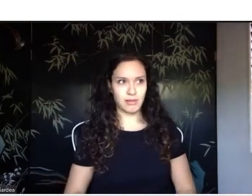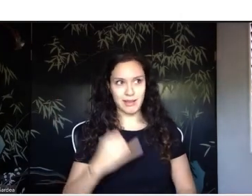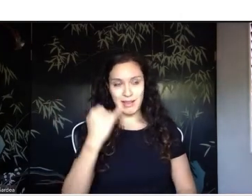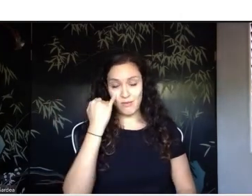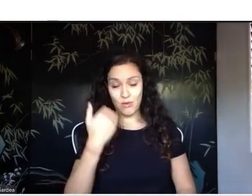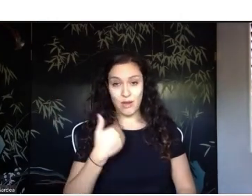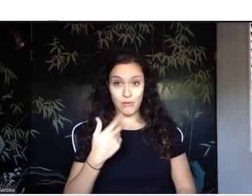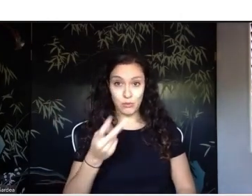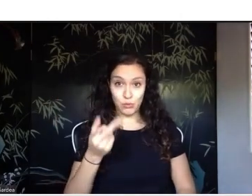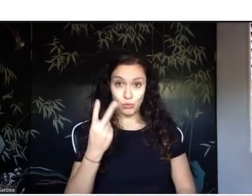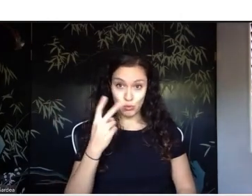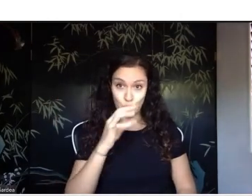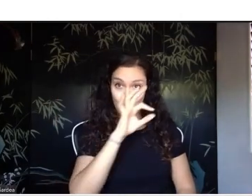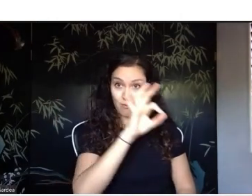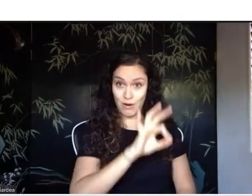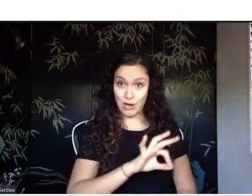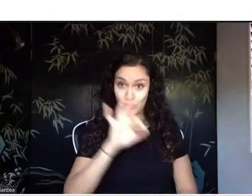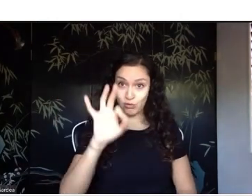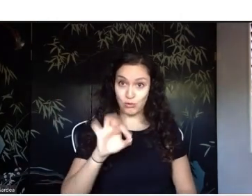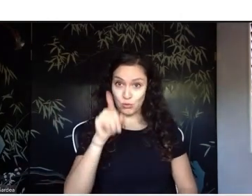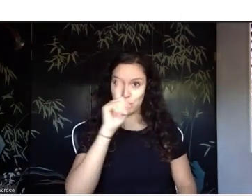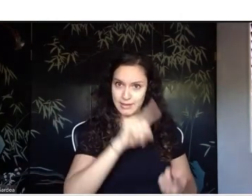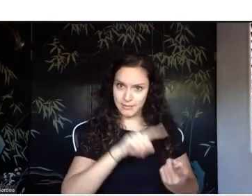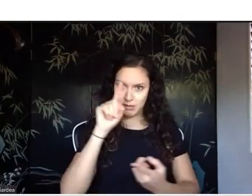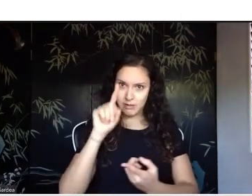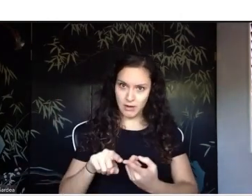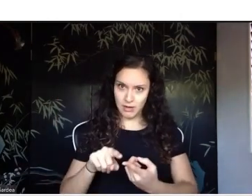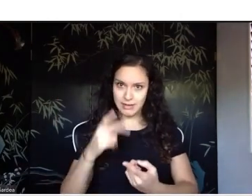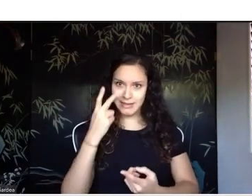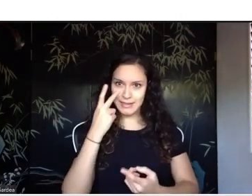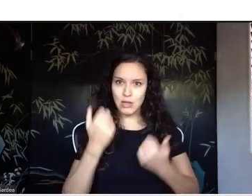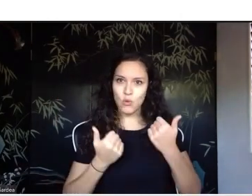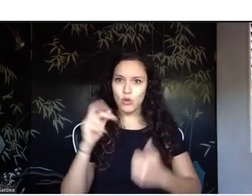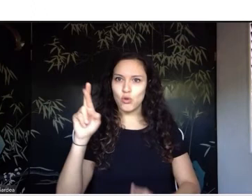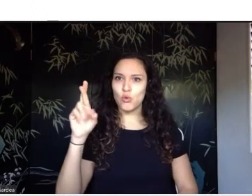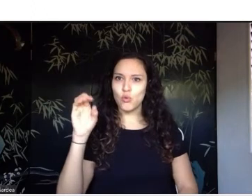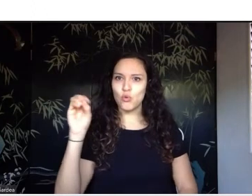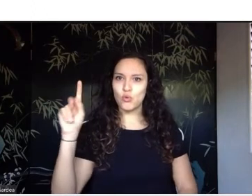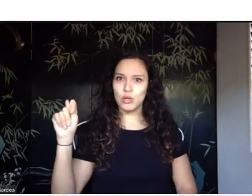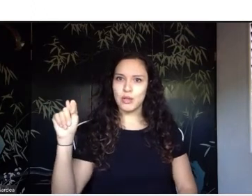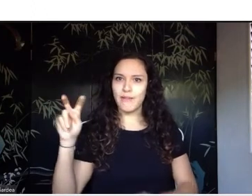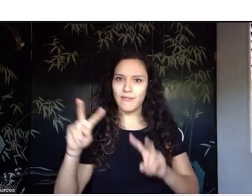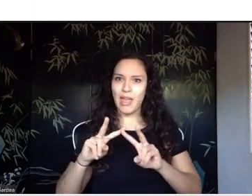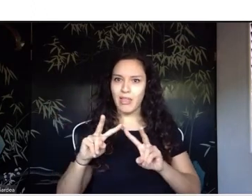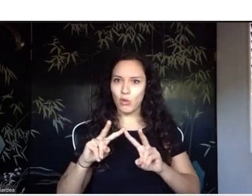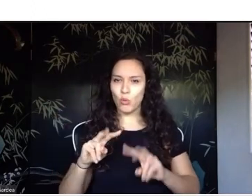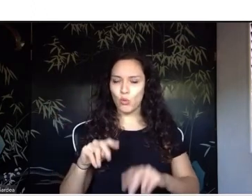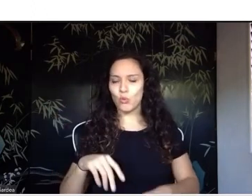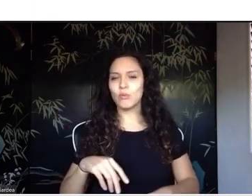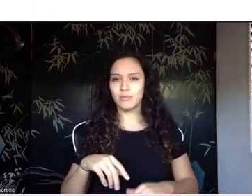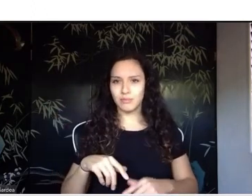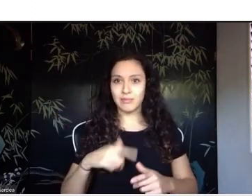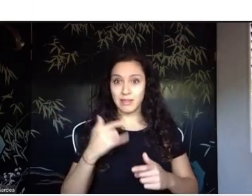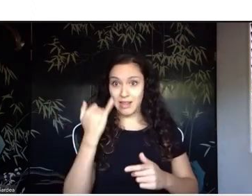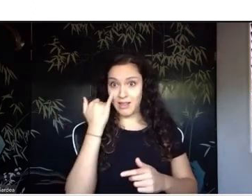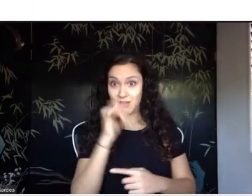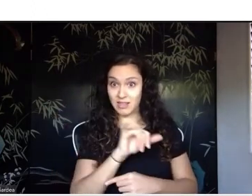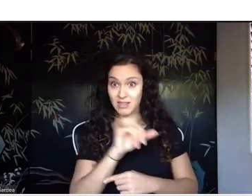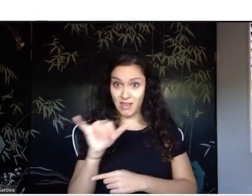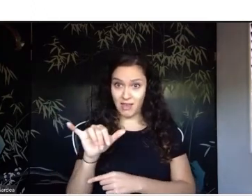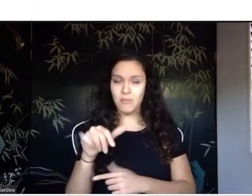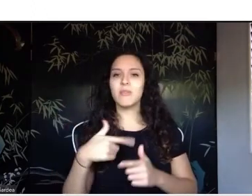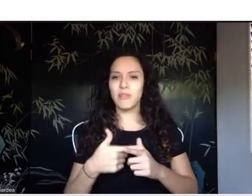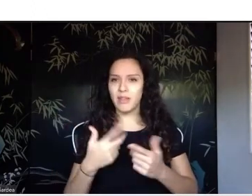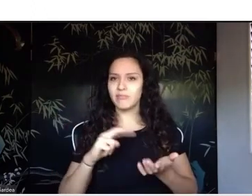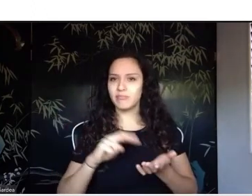before we identified proportions, if I gave you 2 fractions, you simplified both to see what the root value was